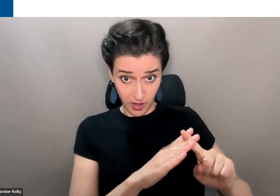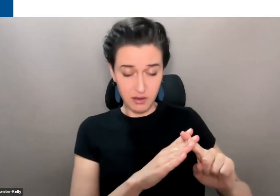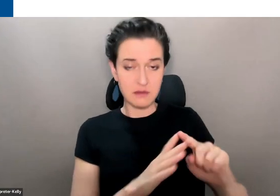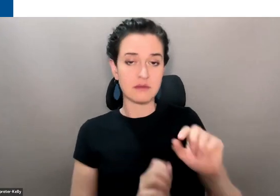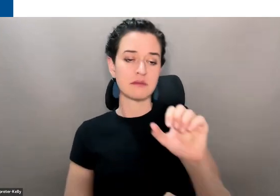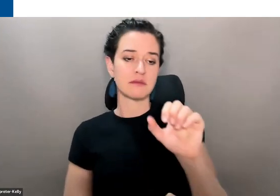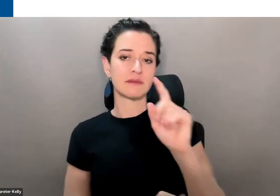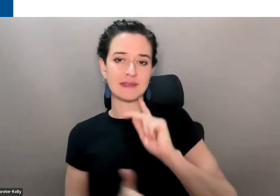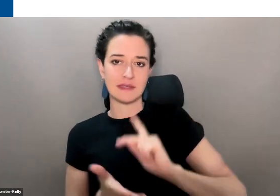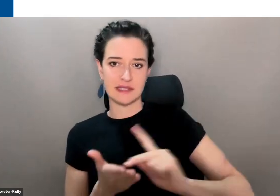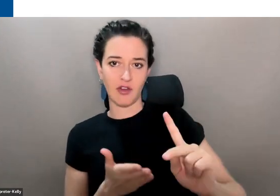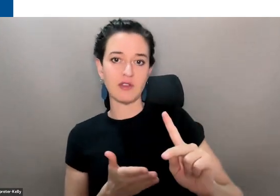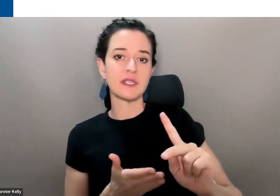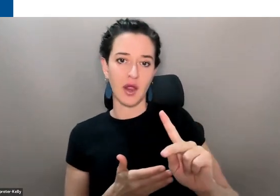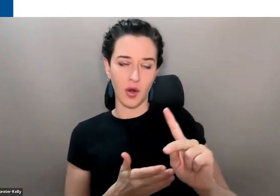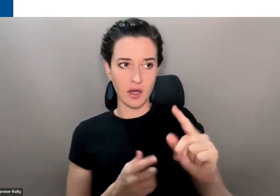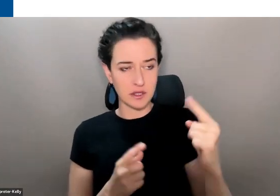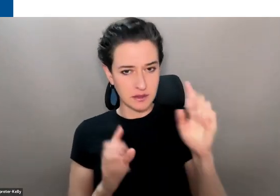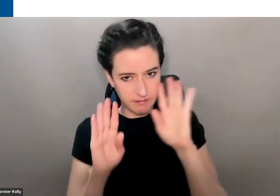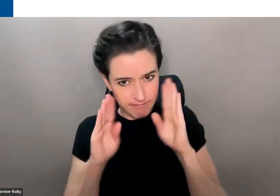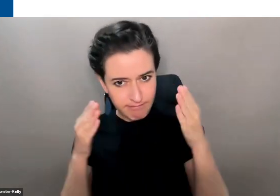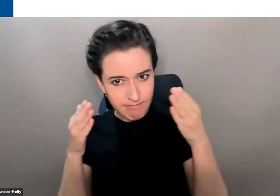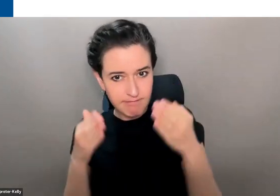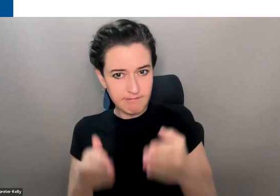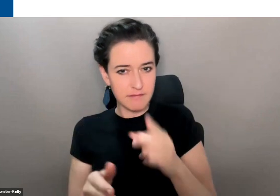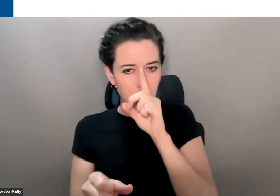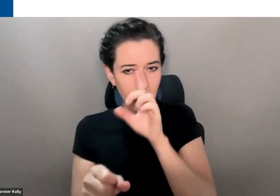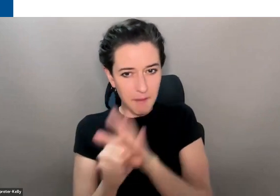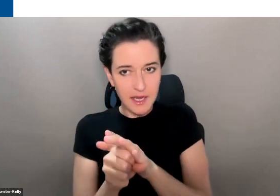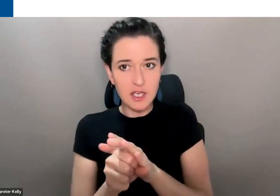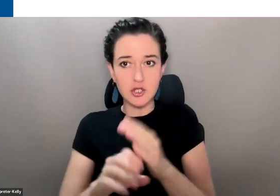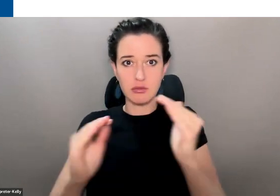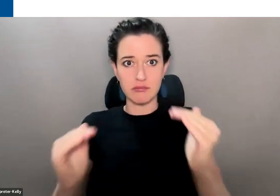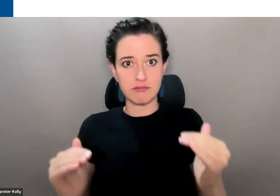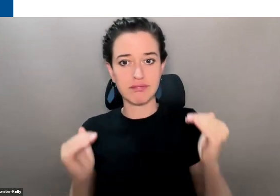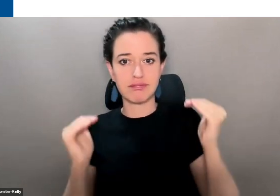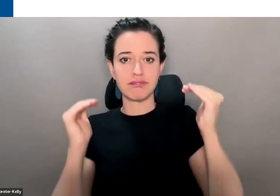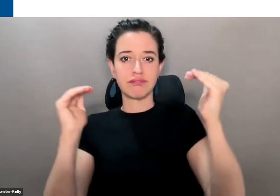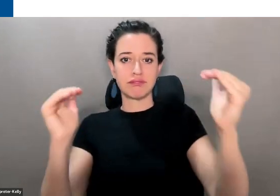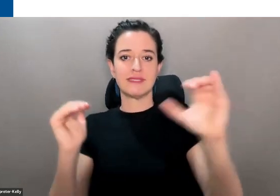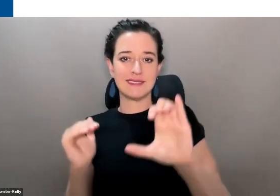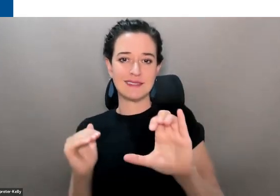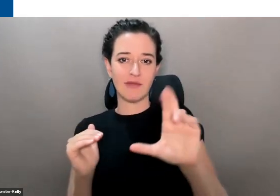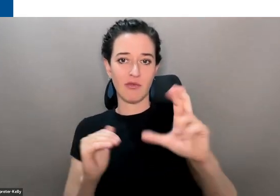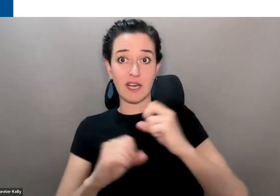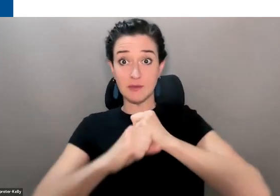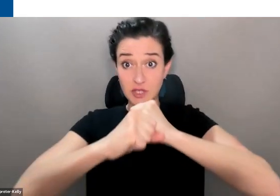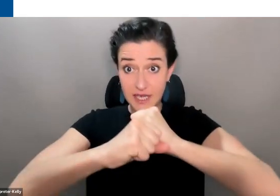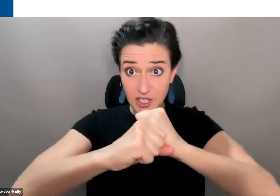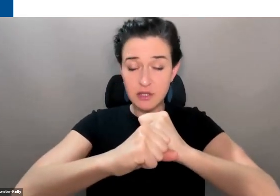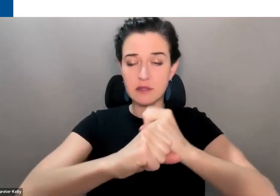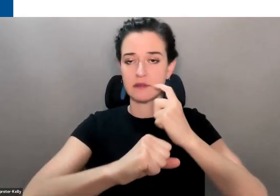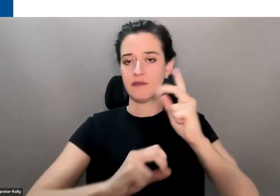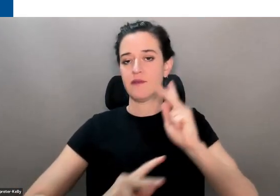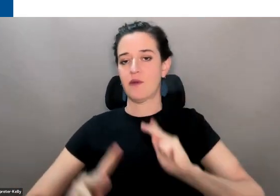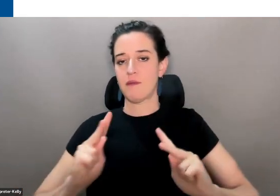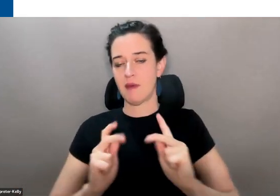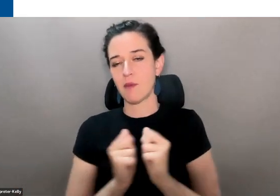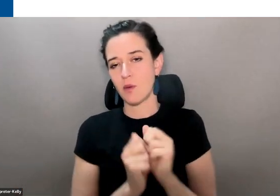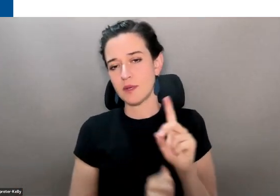an unwavering commitment to advancing civil rights protections for people with disabilities and getting this rule